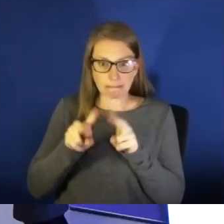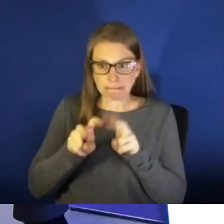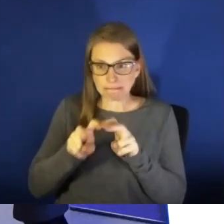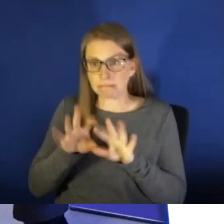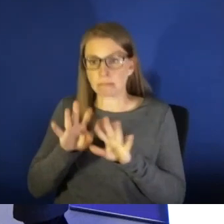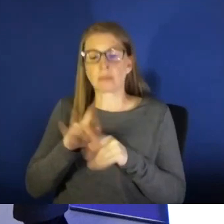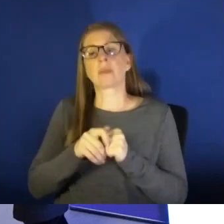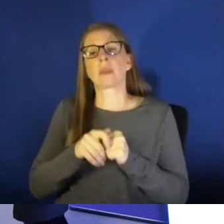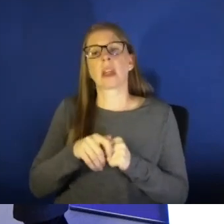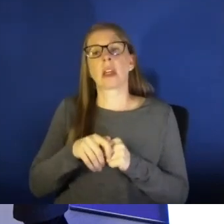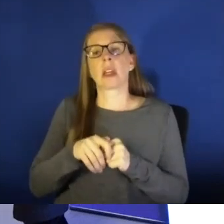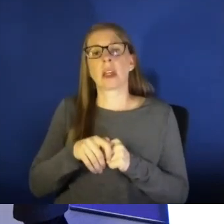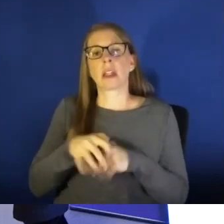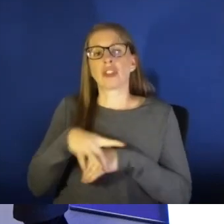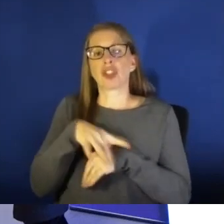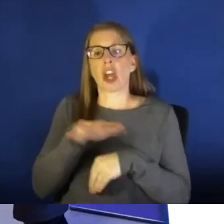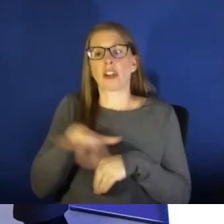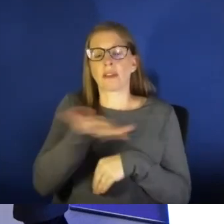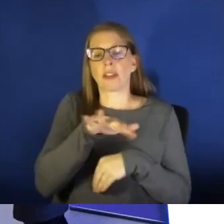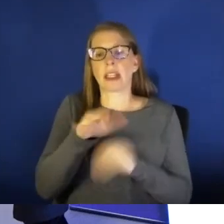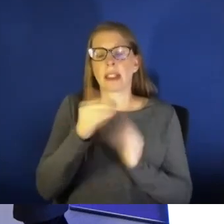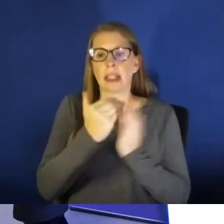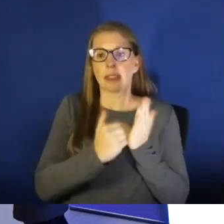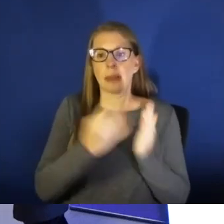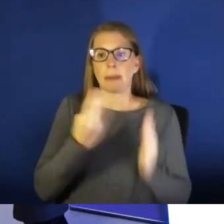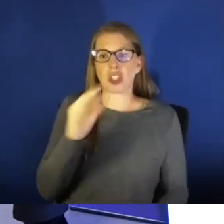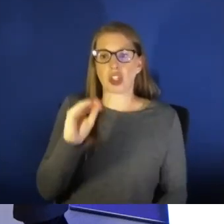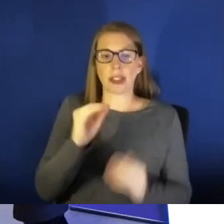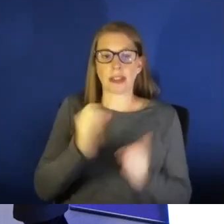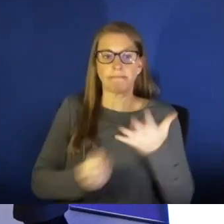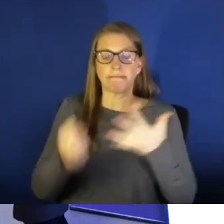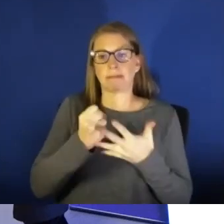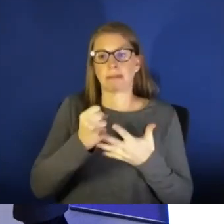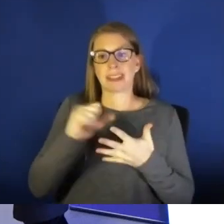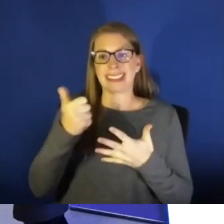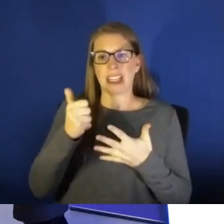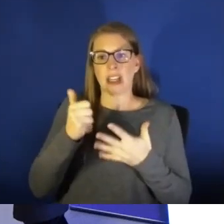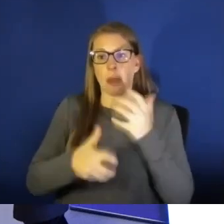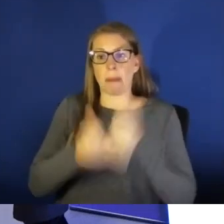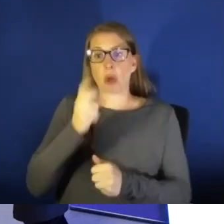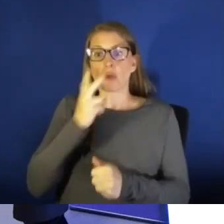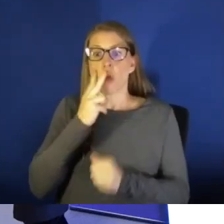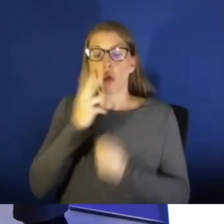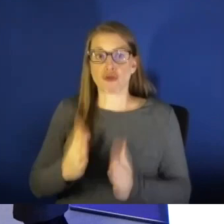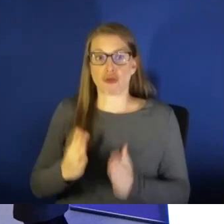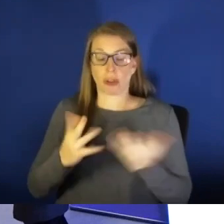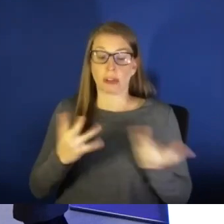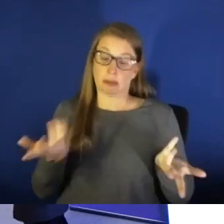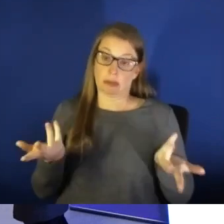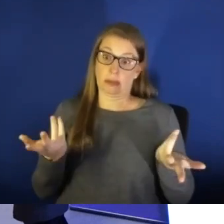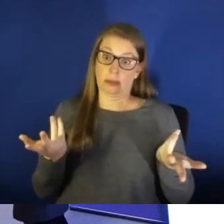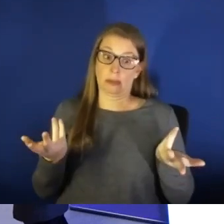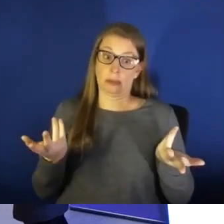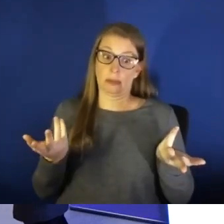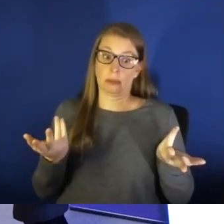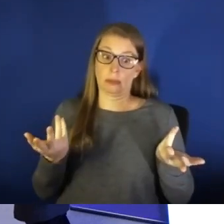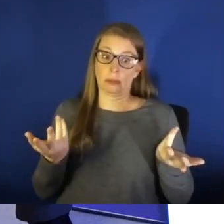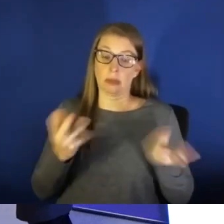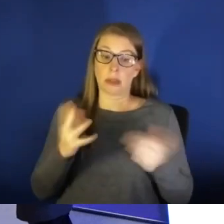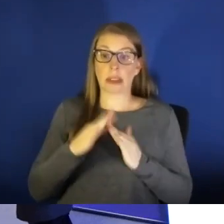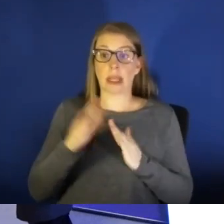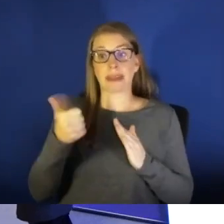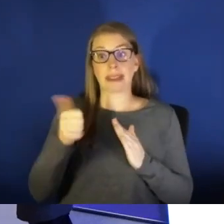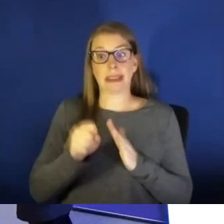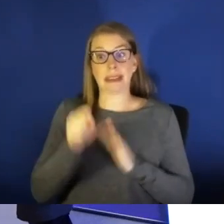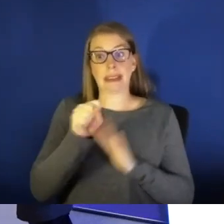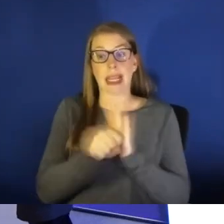lesson is interesting. Missouri continues to rank in the top 10 states with the most smokers, so that's telling us something. Yes. Interesting. All right, let's get to Dr.